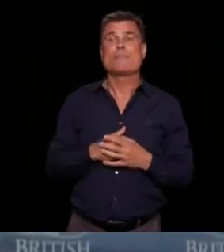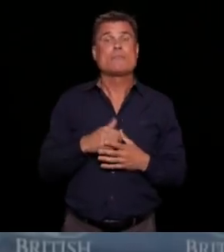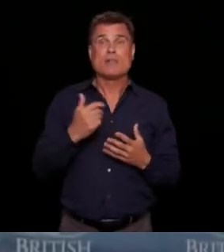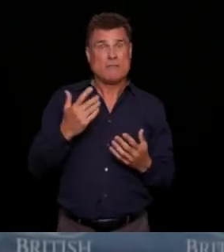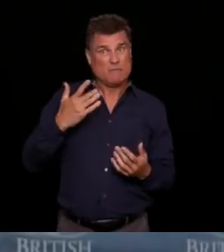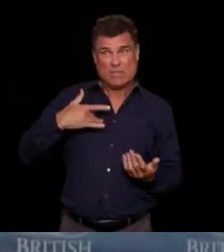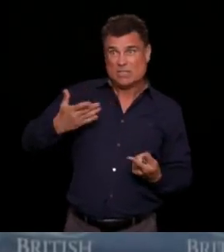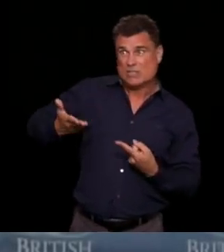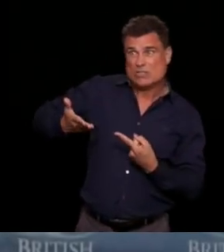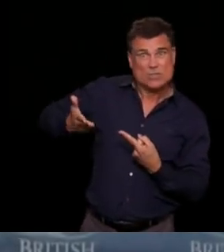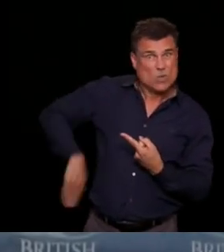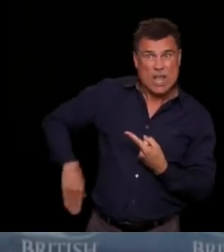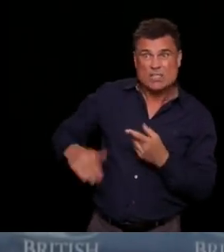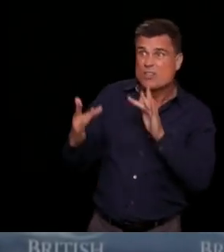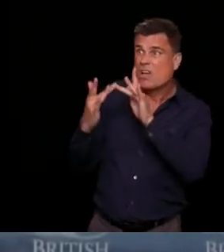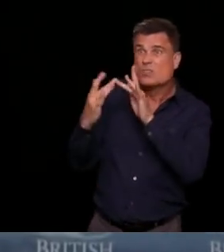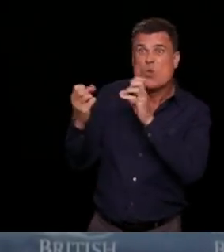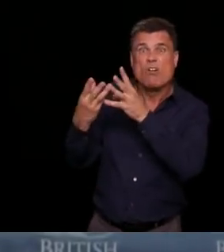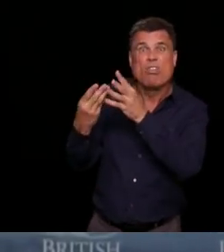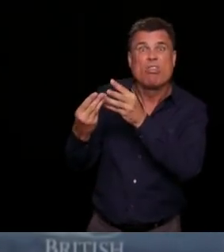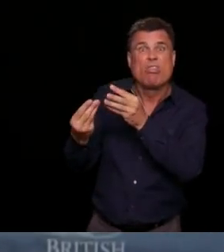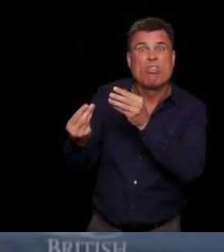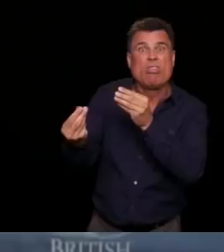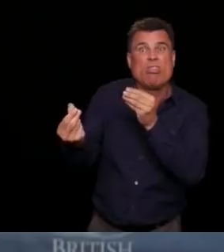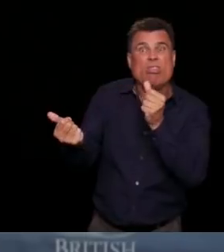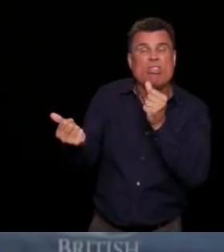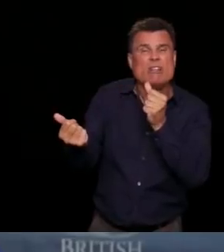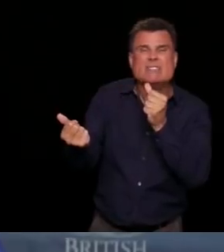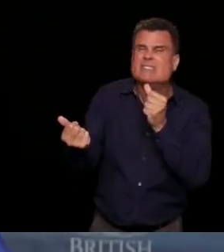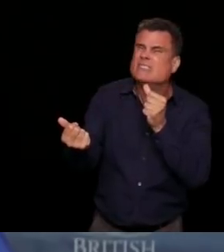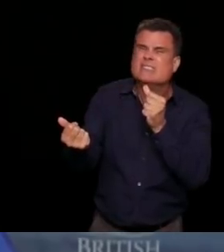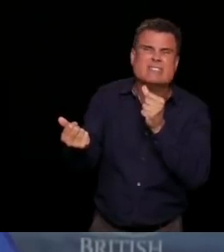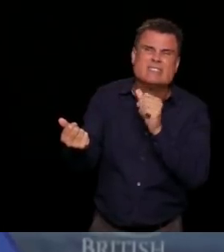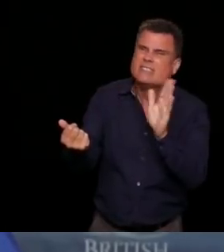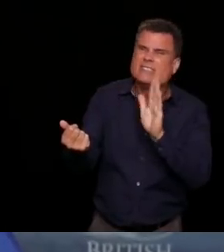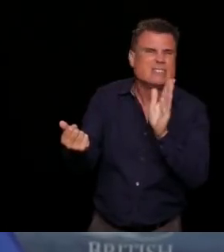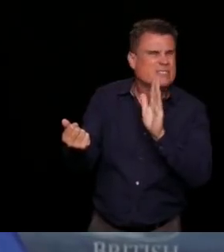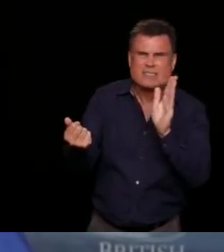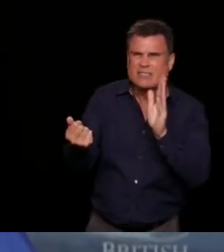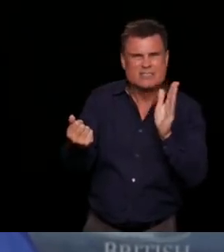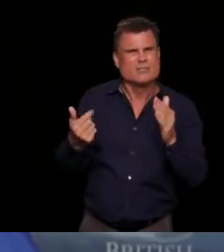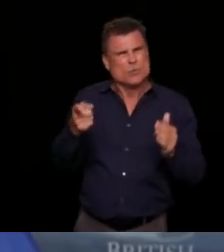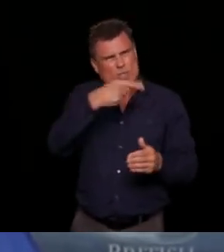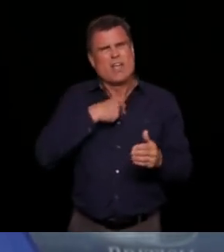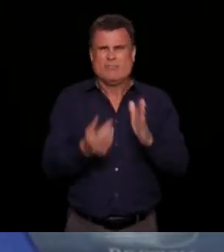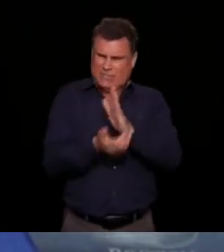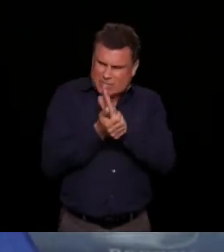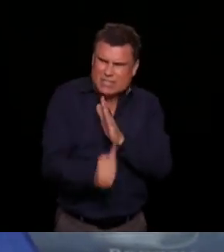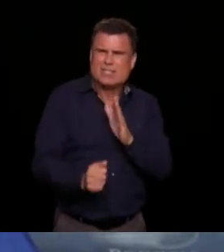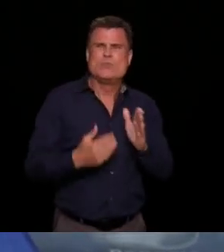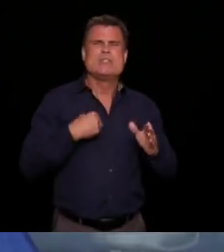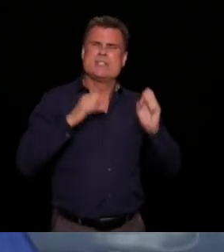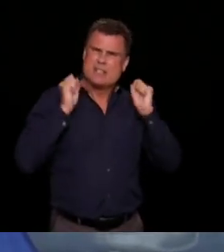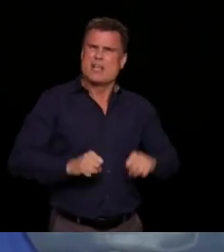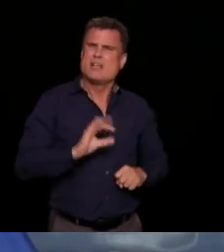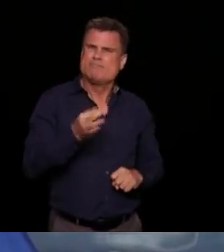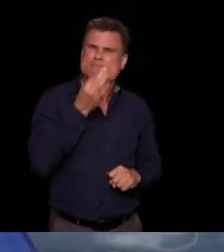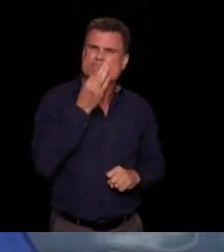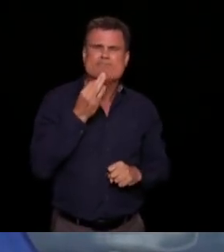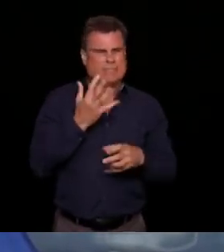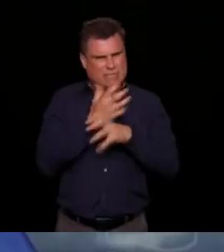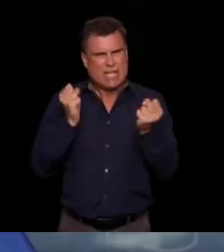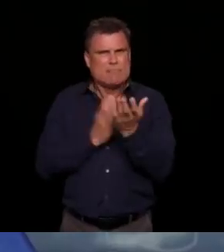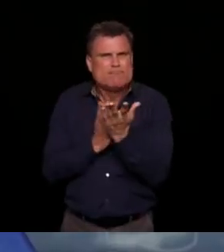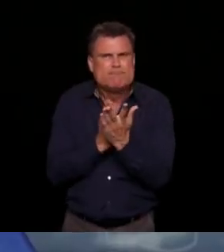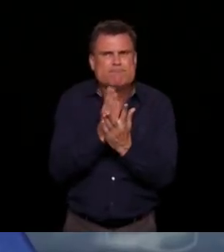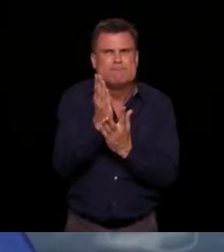Run an errand for someone. We know what skills to use to do all of these things safely. Dr. Henry and I will